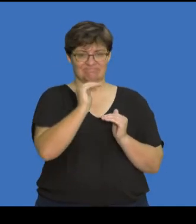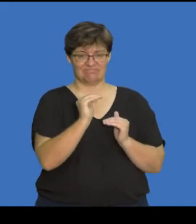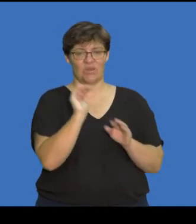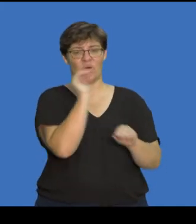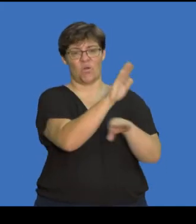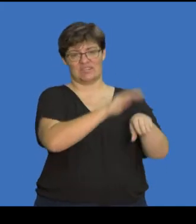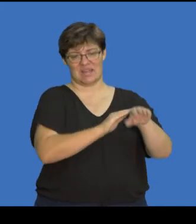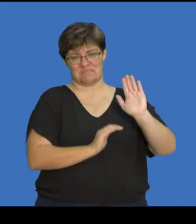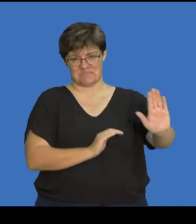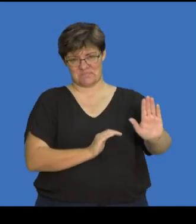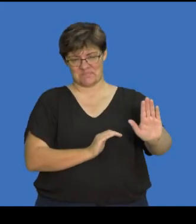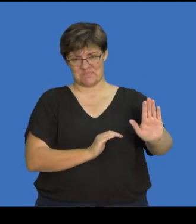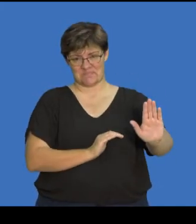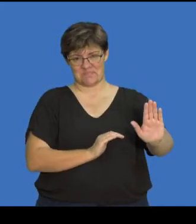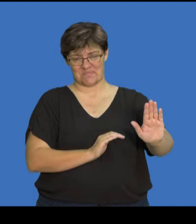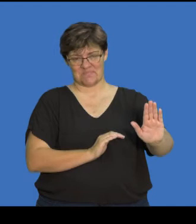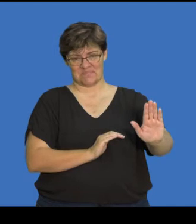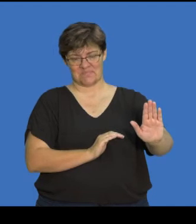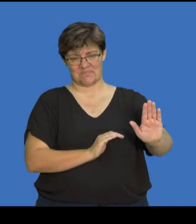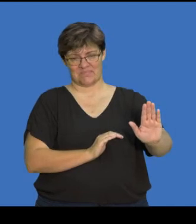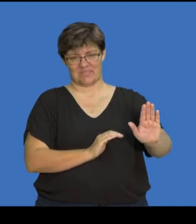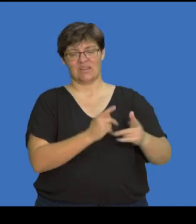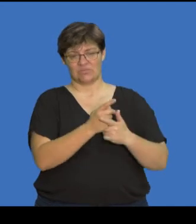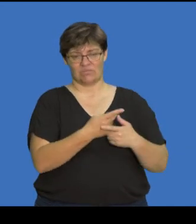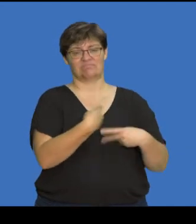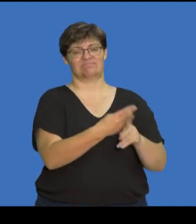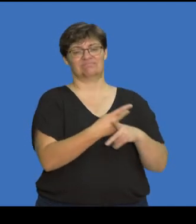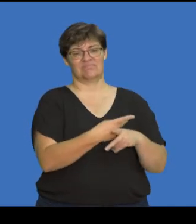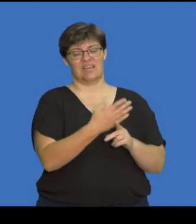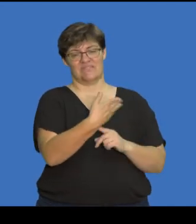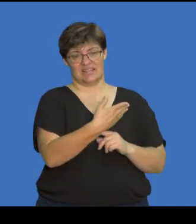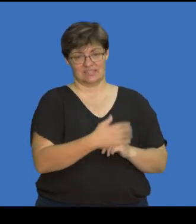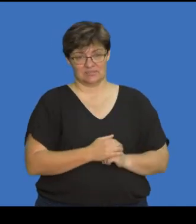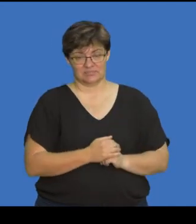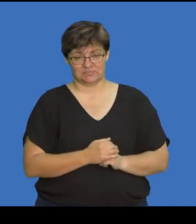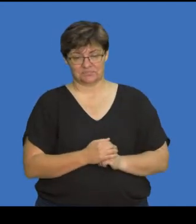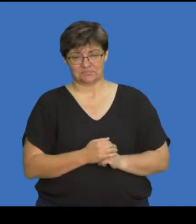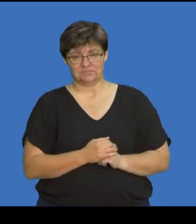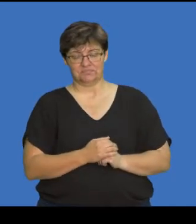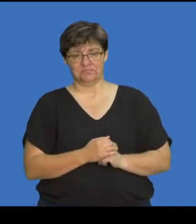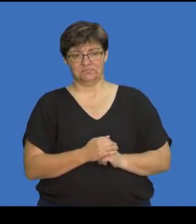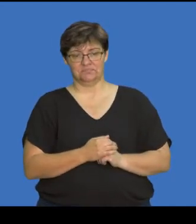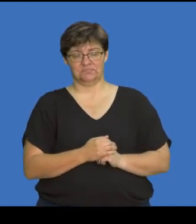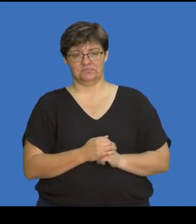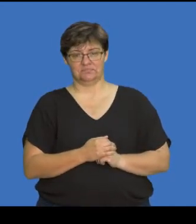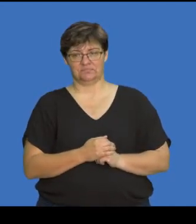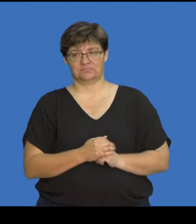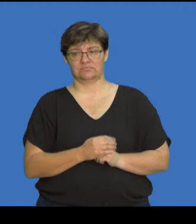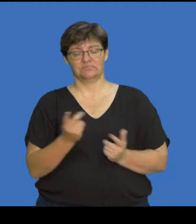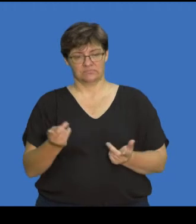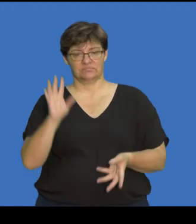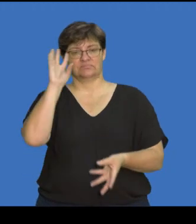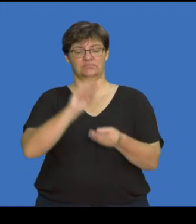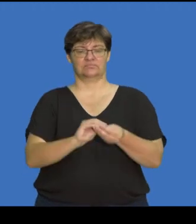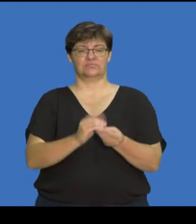the laborers that work overtime to produce those flags. Got it? Okay. That now gives you a total cost